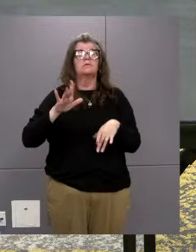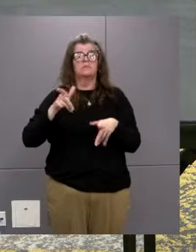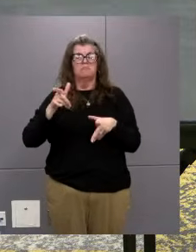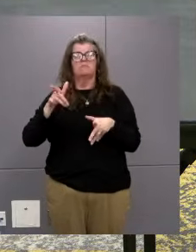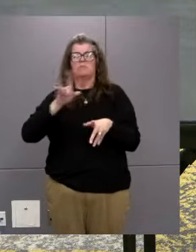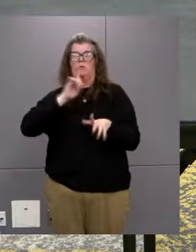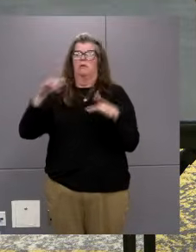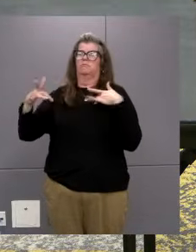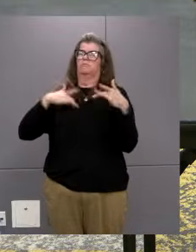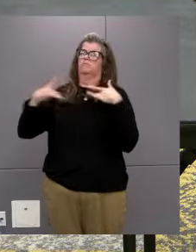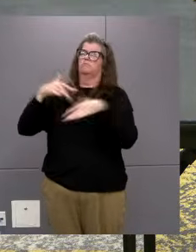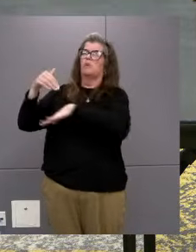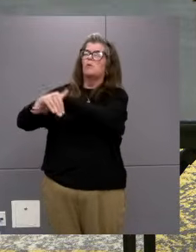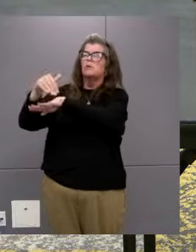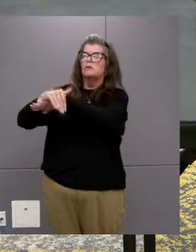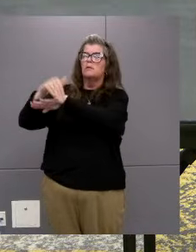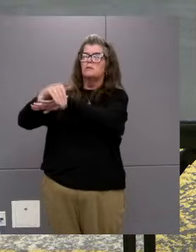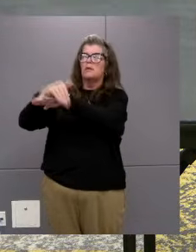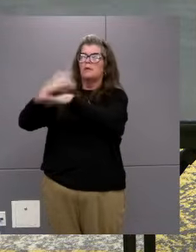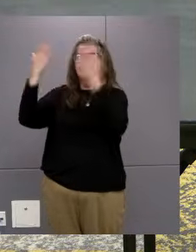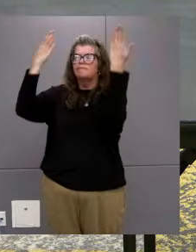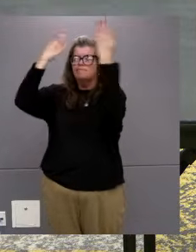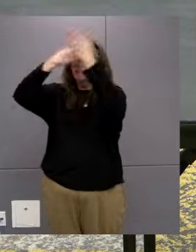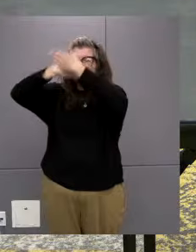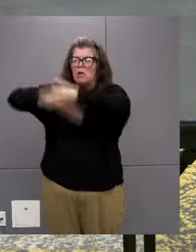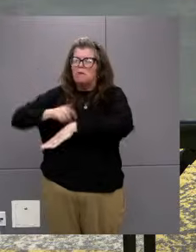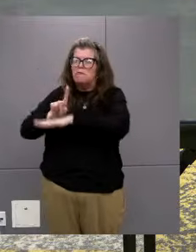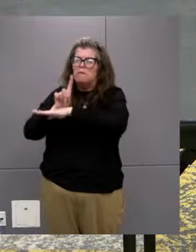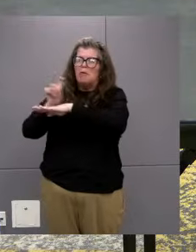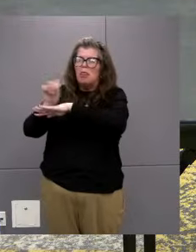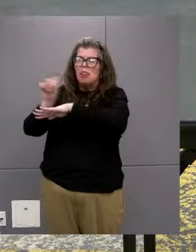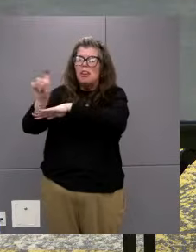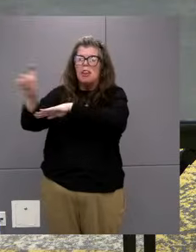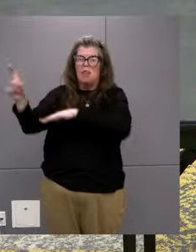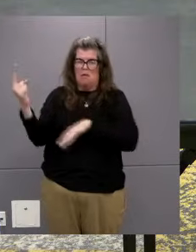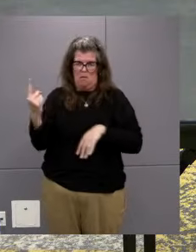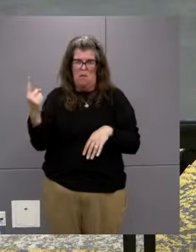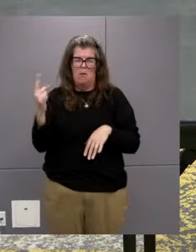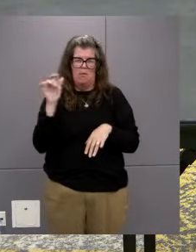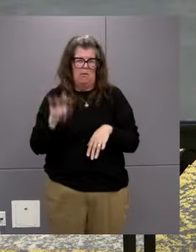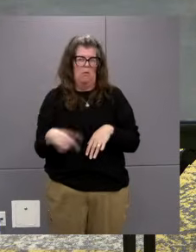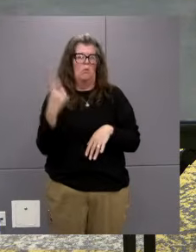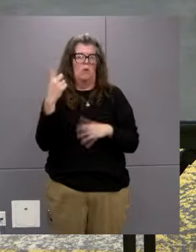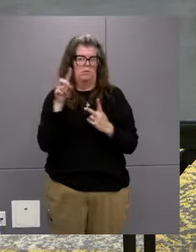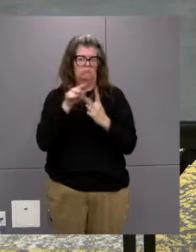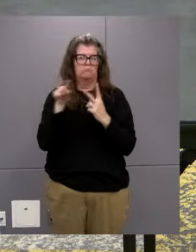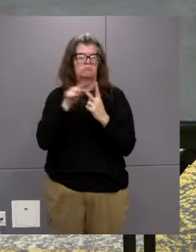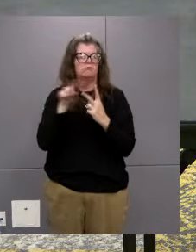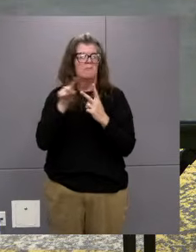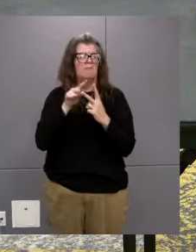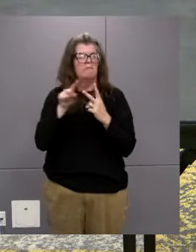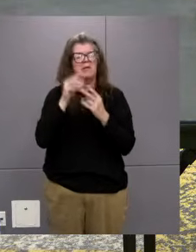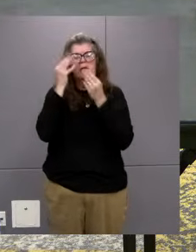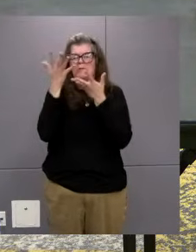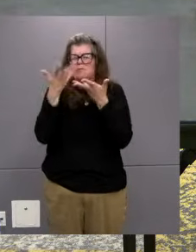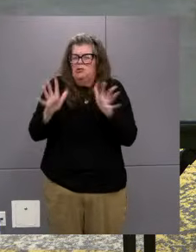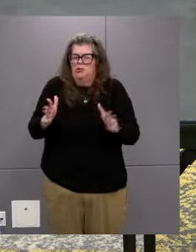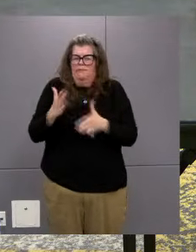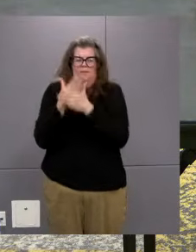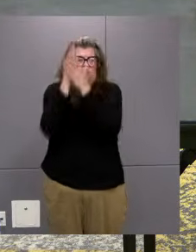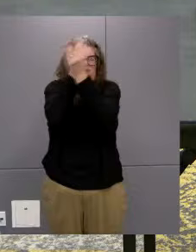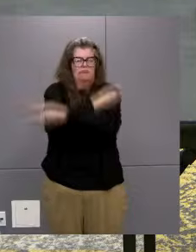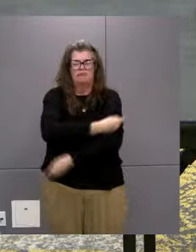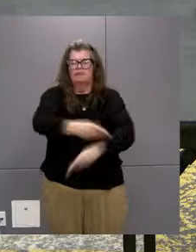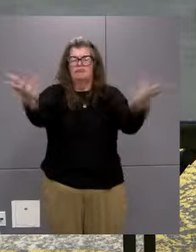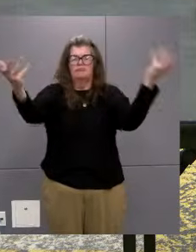students. I would have gotten there eventually, right? So really, this information has all been shared. I know that there has